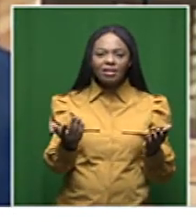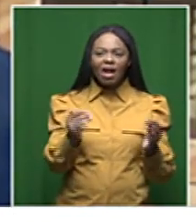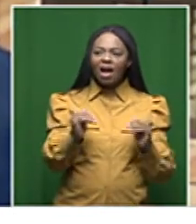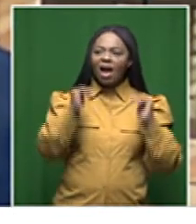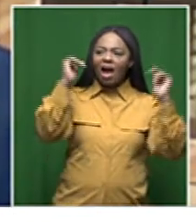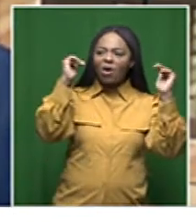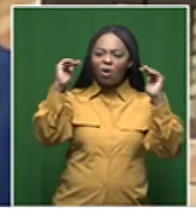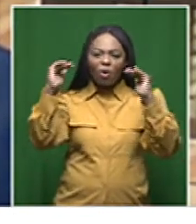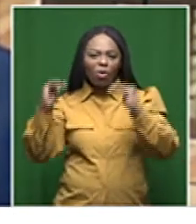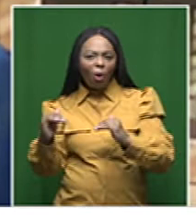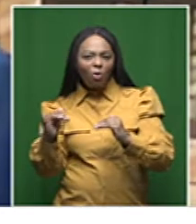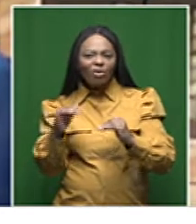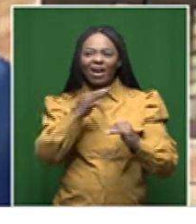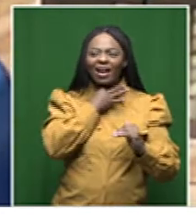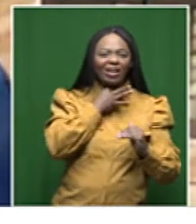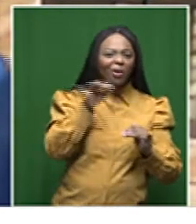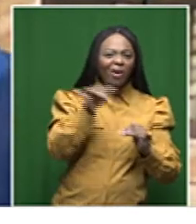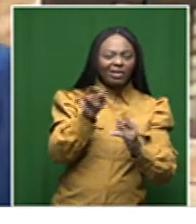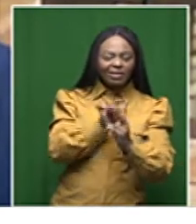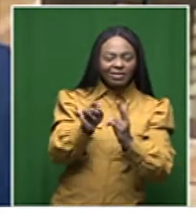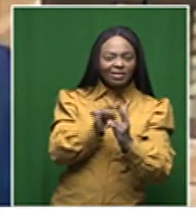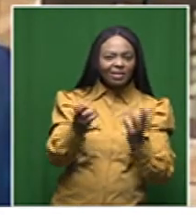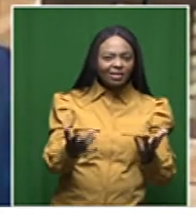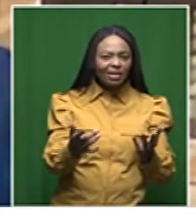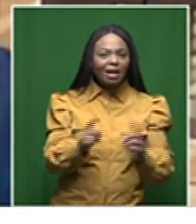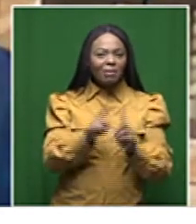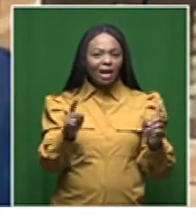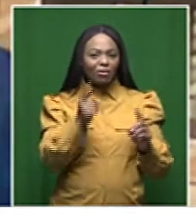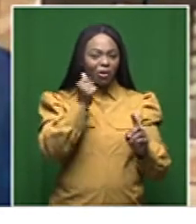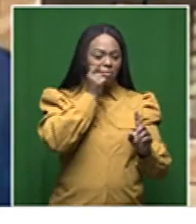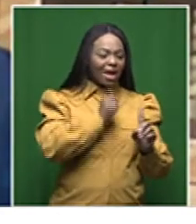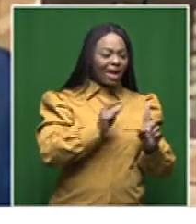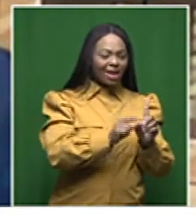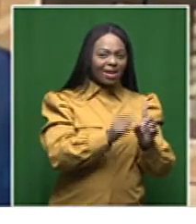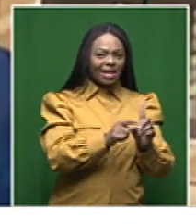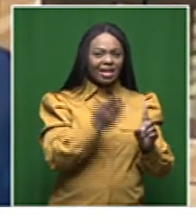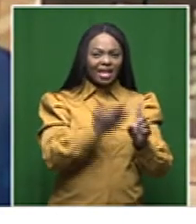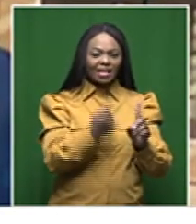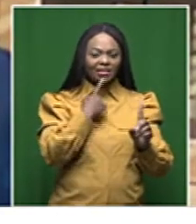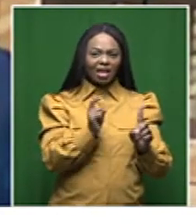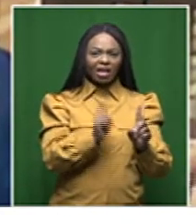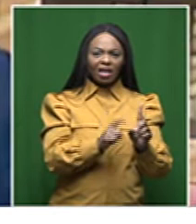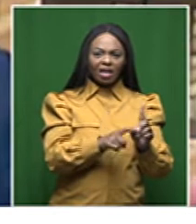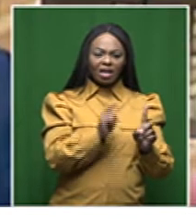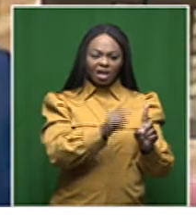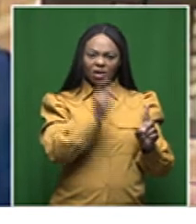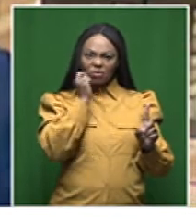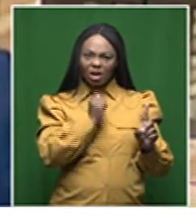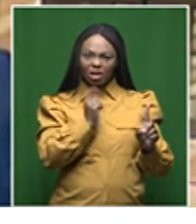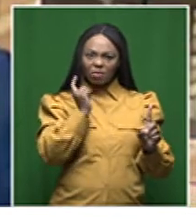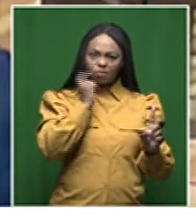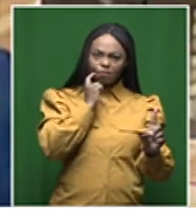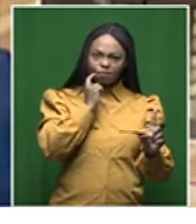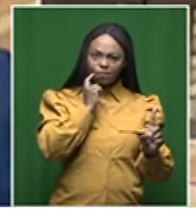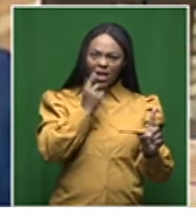that I mentioned, from the male point of view, it's very difficult to be able to say this person, is he a potential